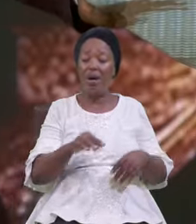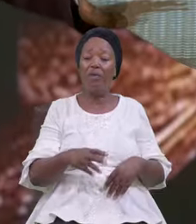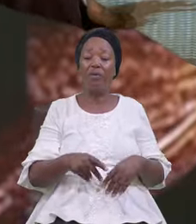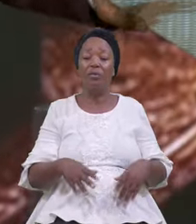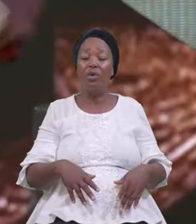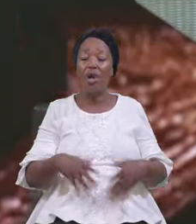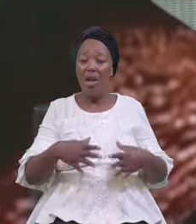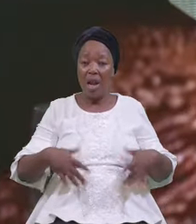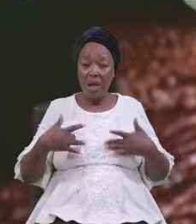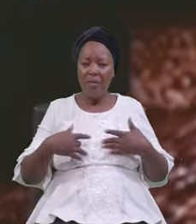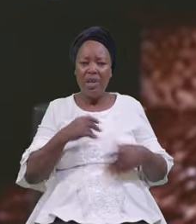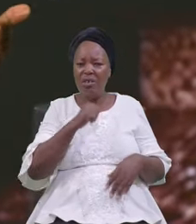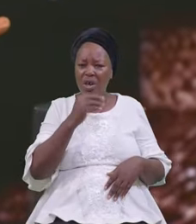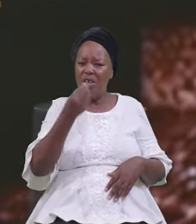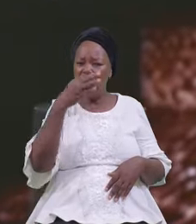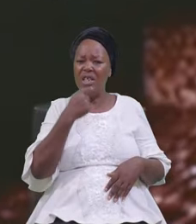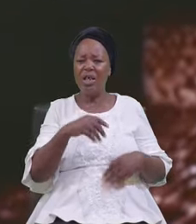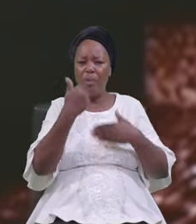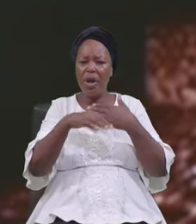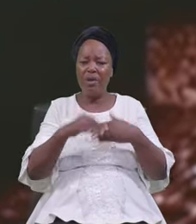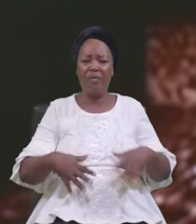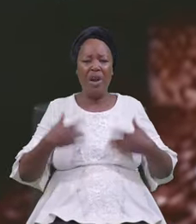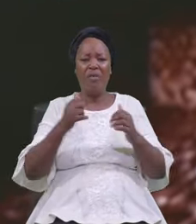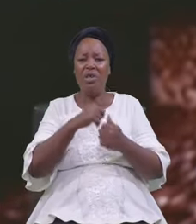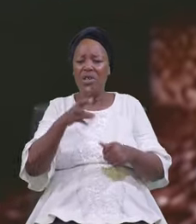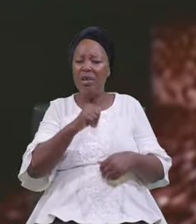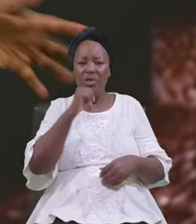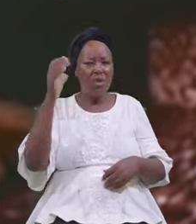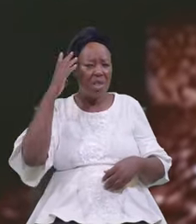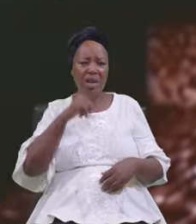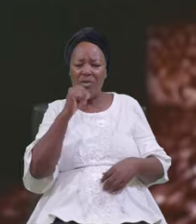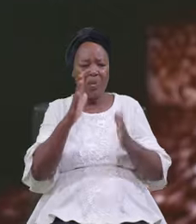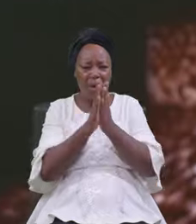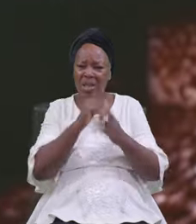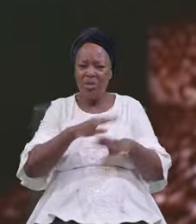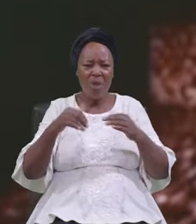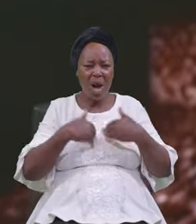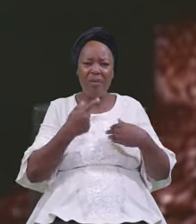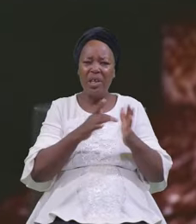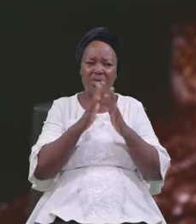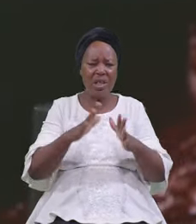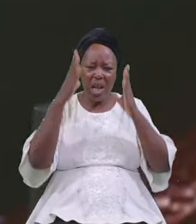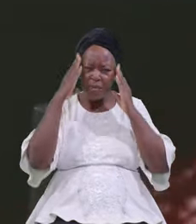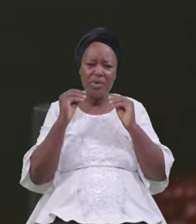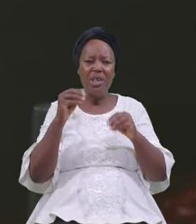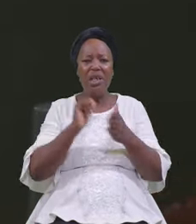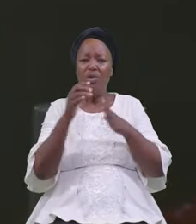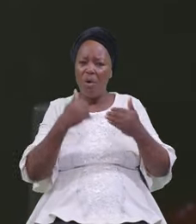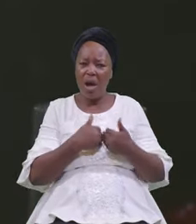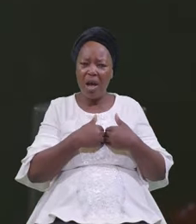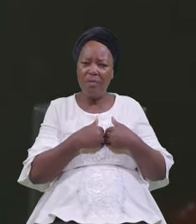life with you. They have not listened. They have not heard. They have not prayed. And they do not have the Christian experience you